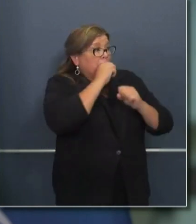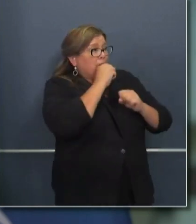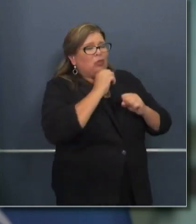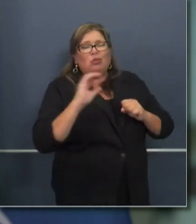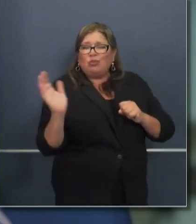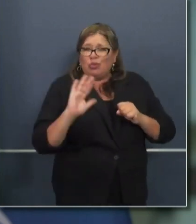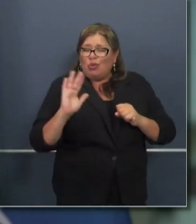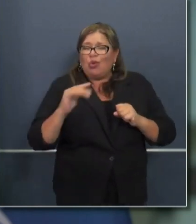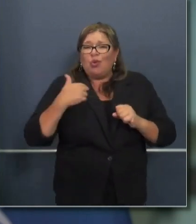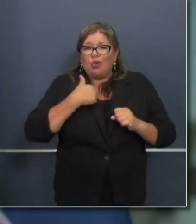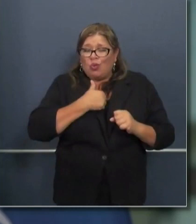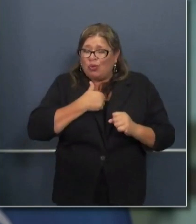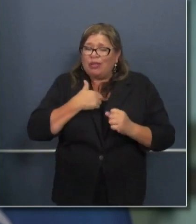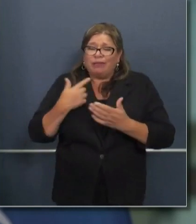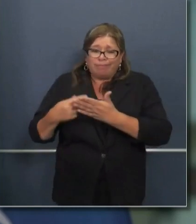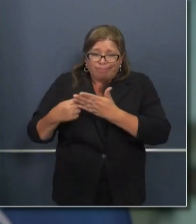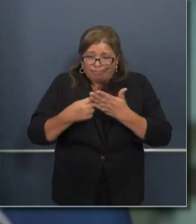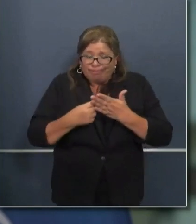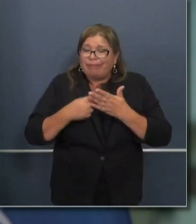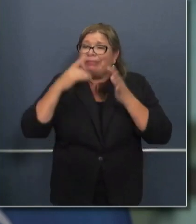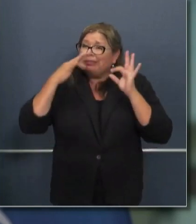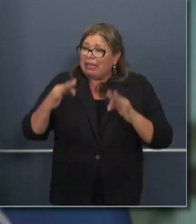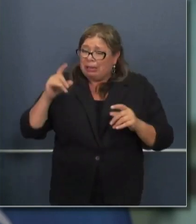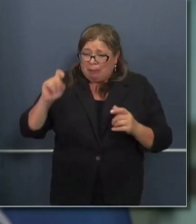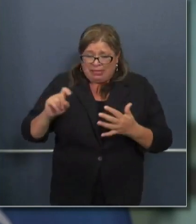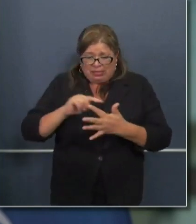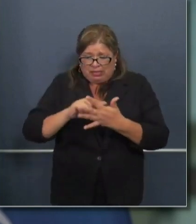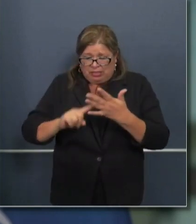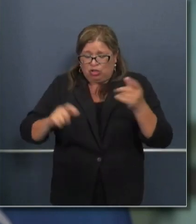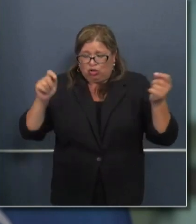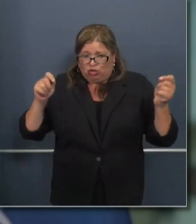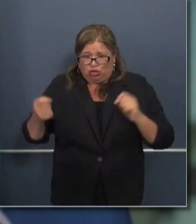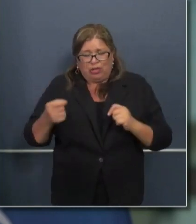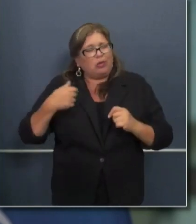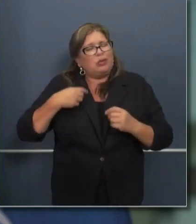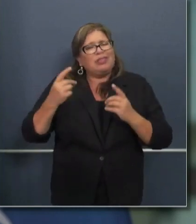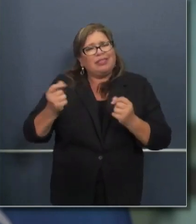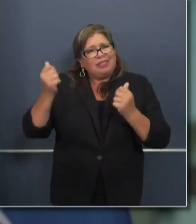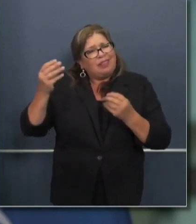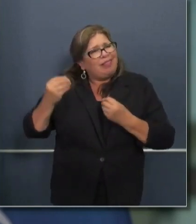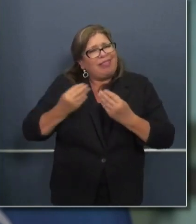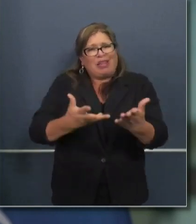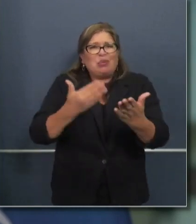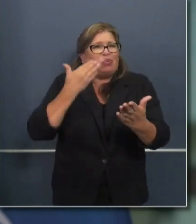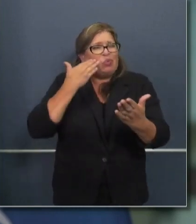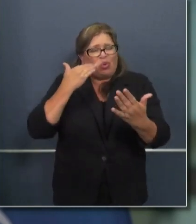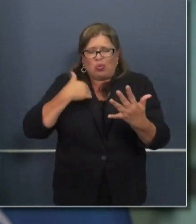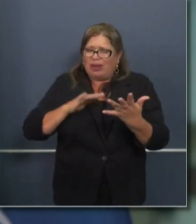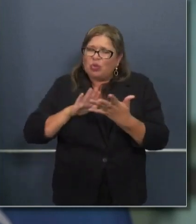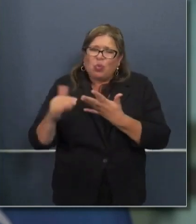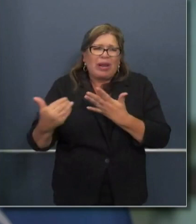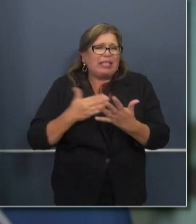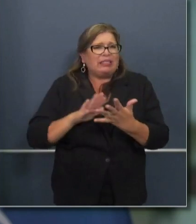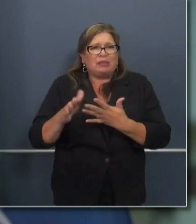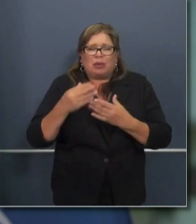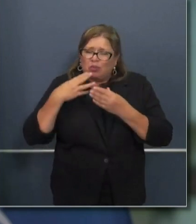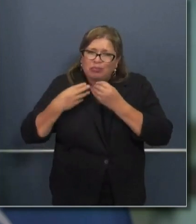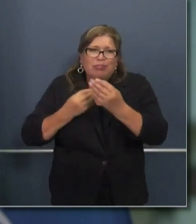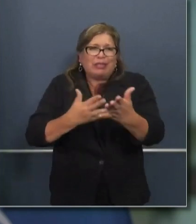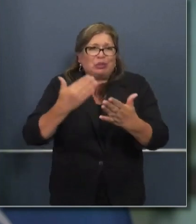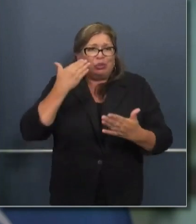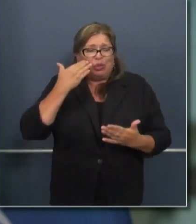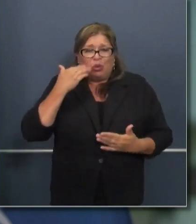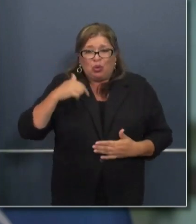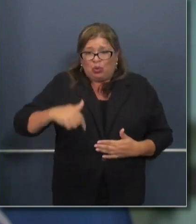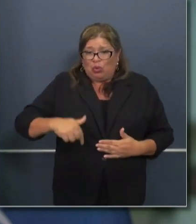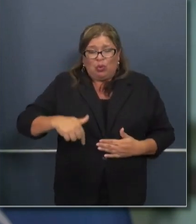recognize the magnitude of this moment, which is we're still in the first wave of this pandemic. We're not out of the first wave.